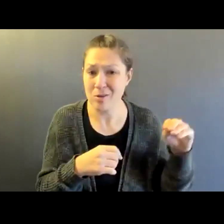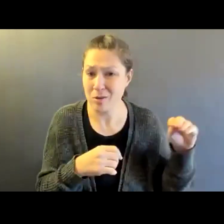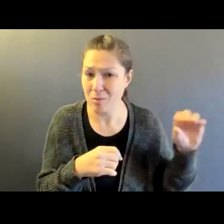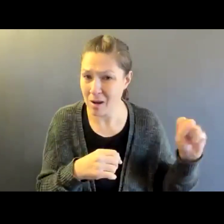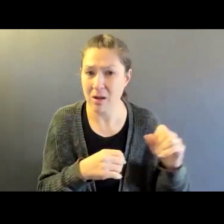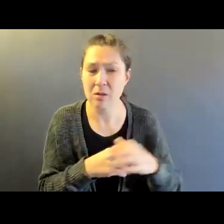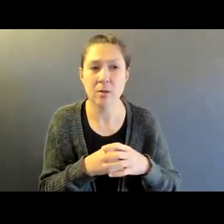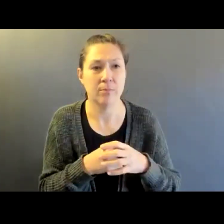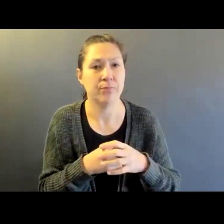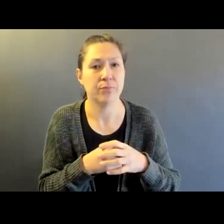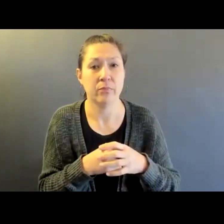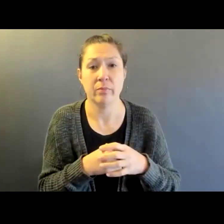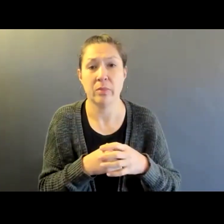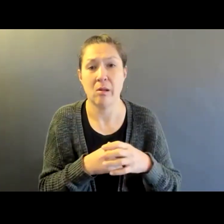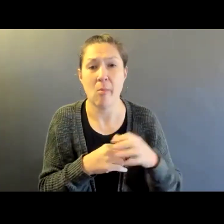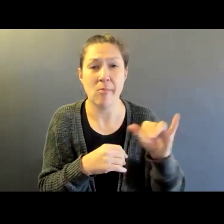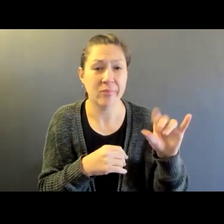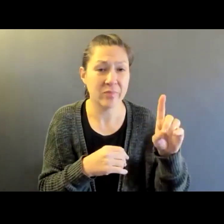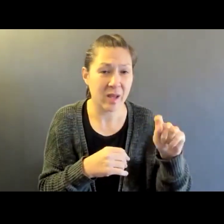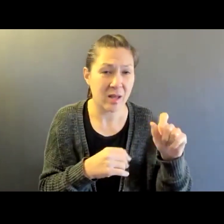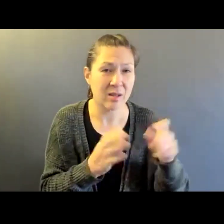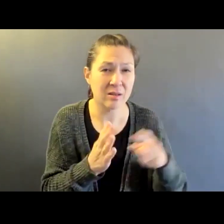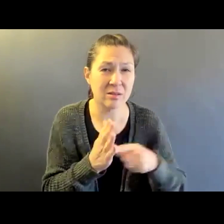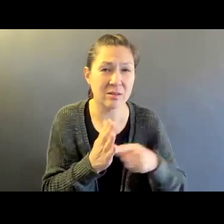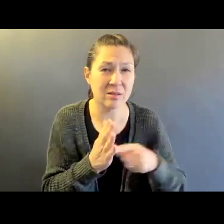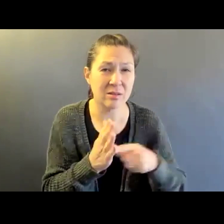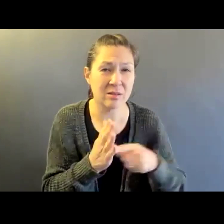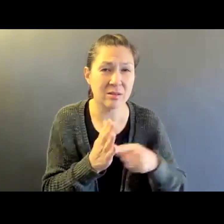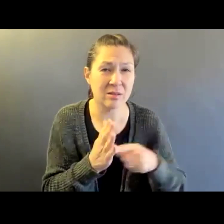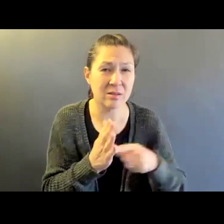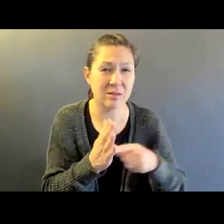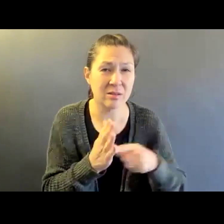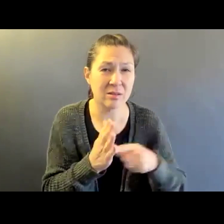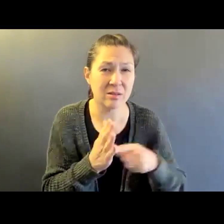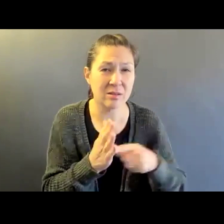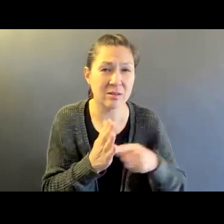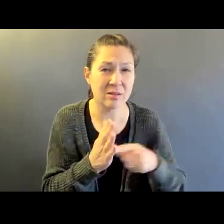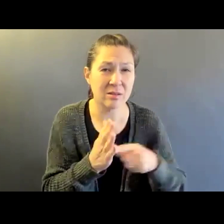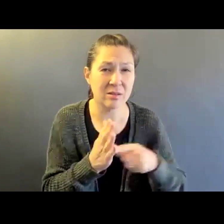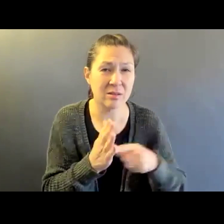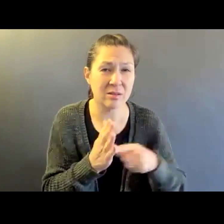that, based on our ability, to get response rates.